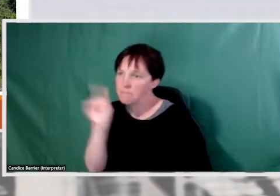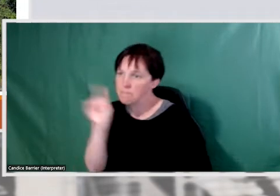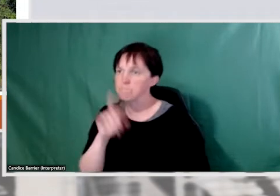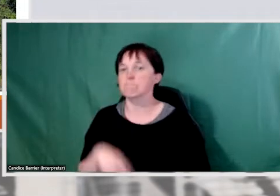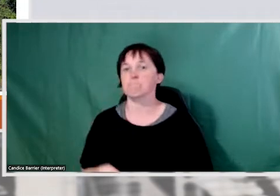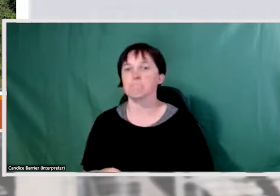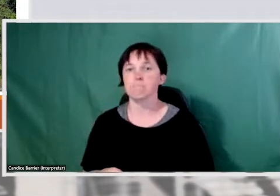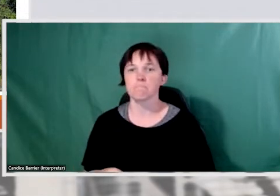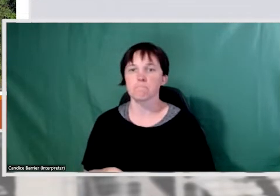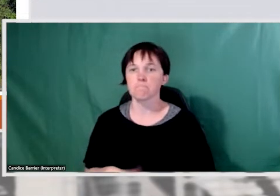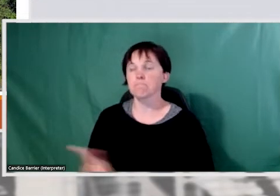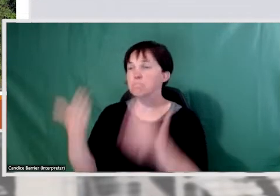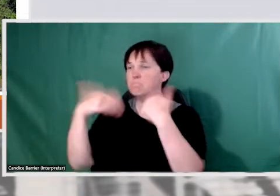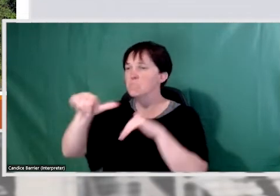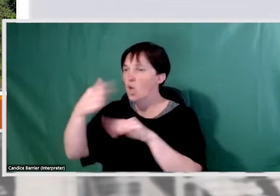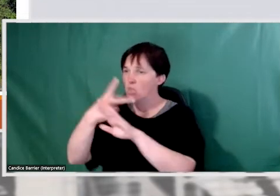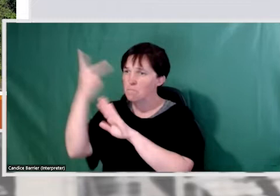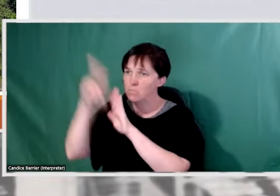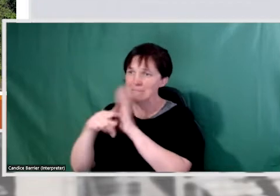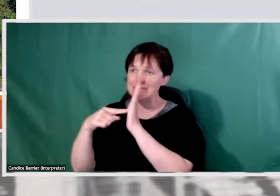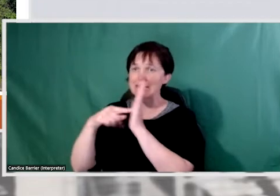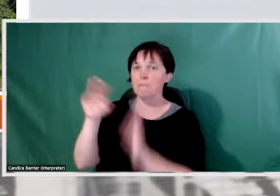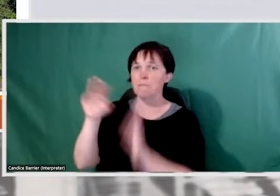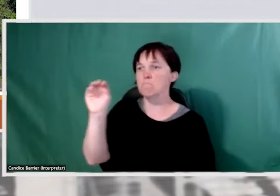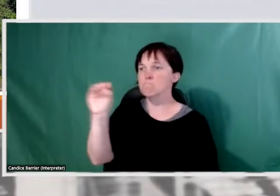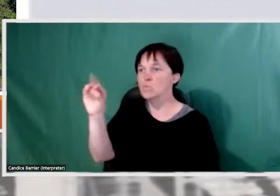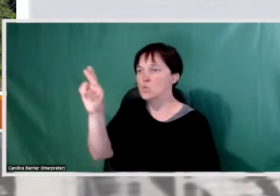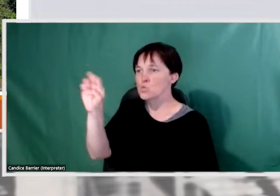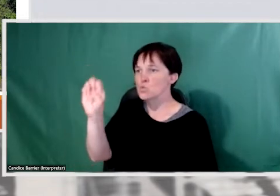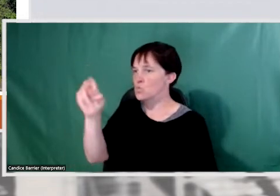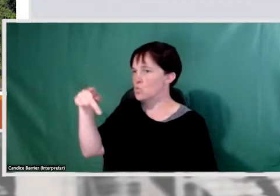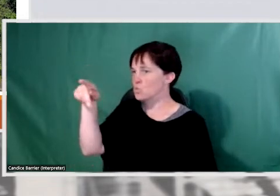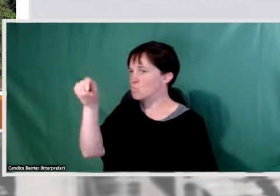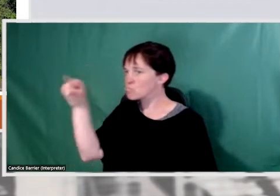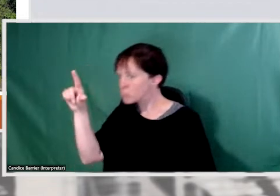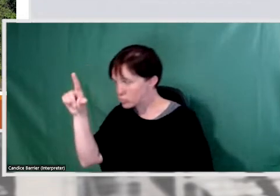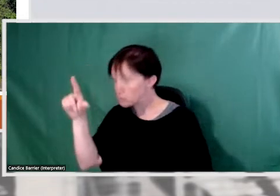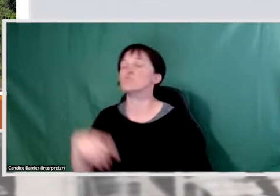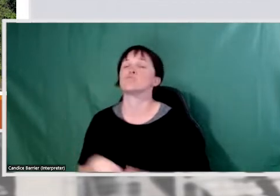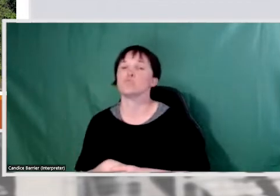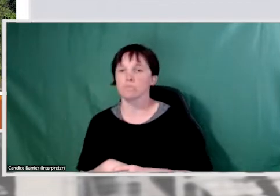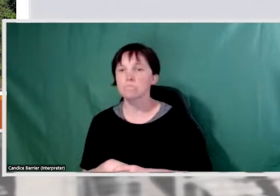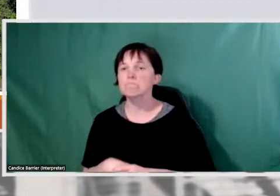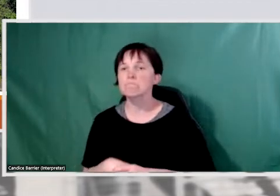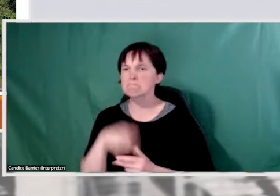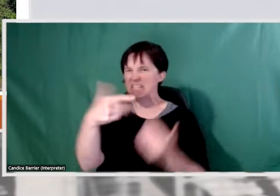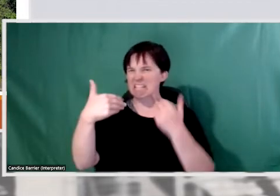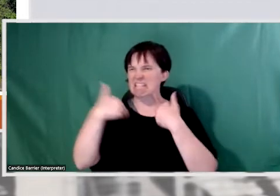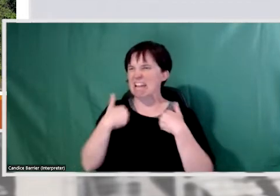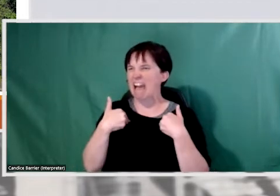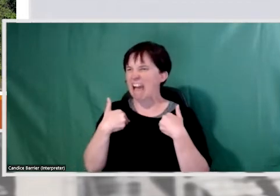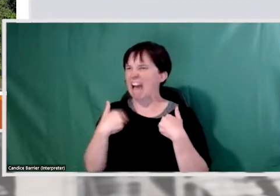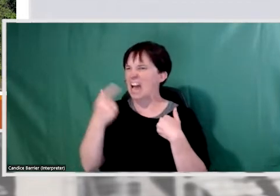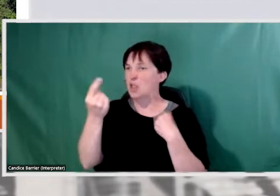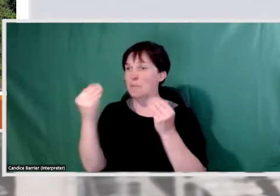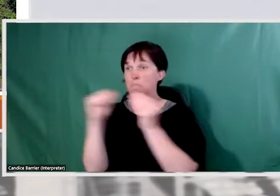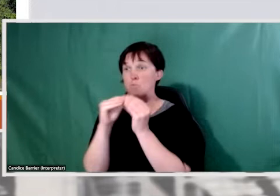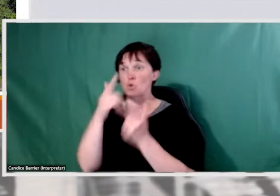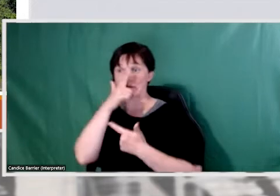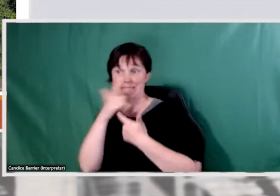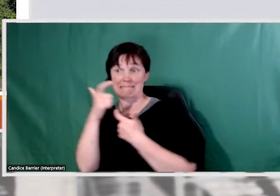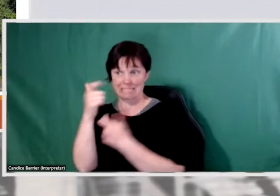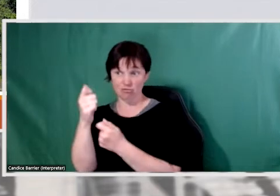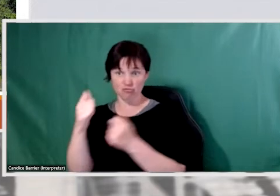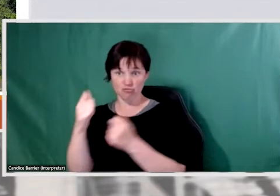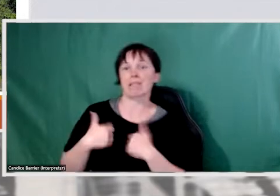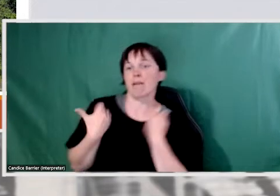it. Another project example is Moore Pool. And so Moore Pool, kind of had a little bit of a more interesting life.